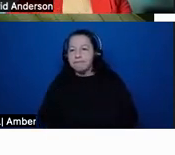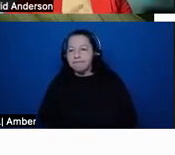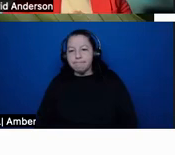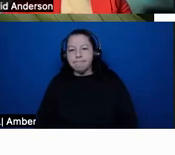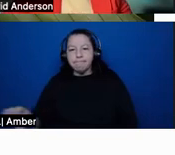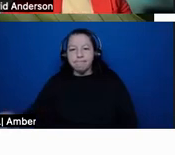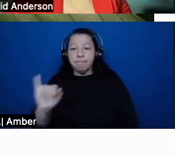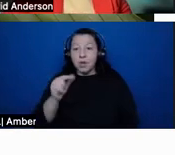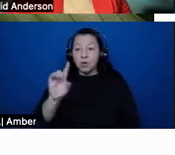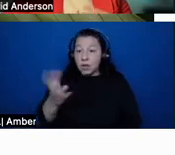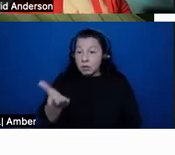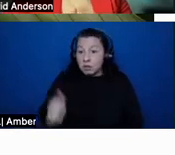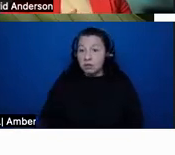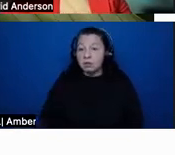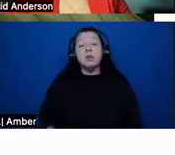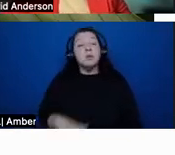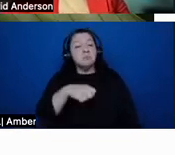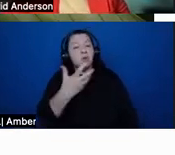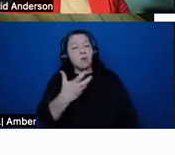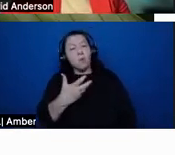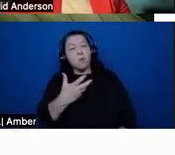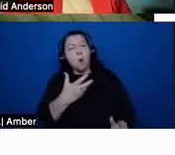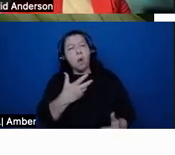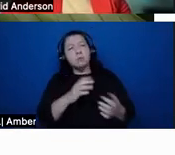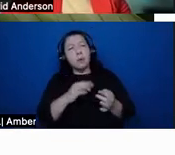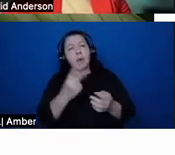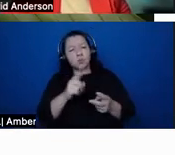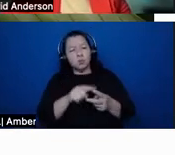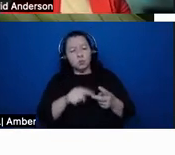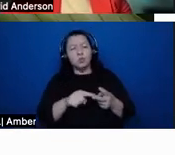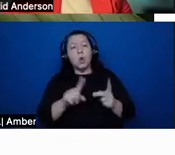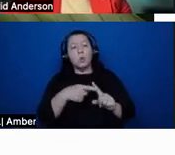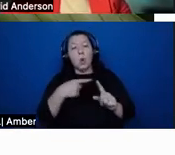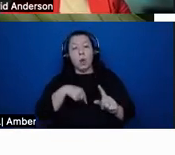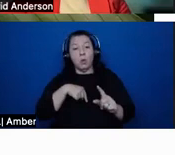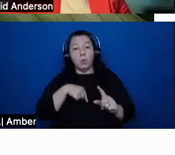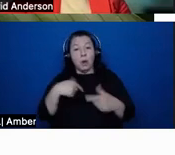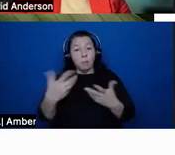I just wanted to touch on two things. When we present data, of course, we understand that this